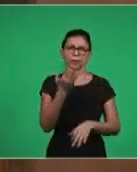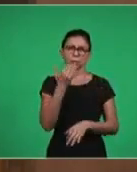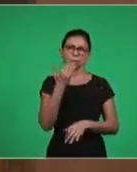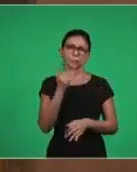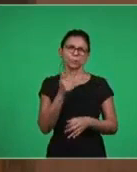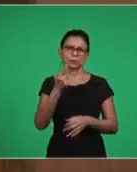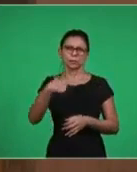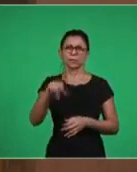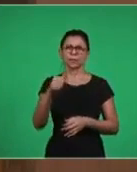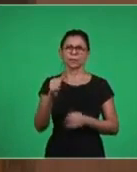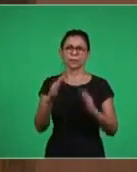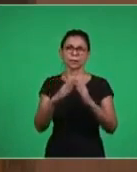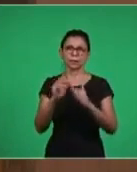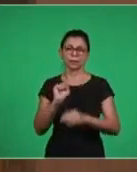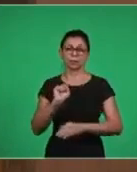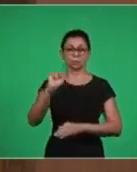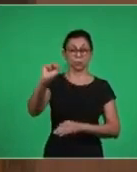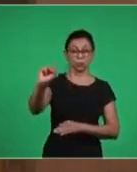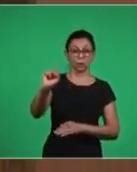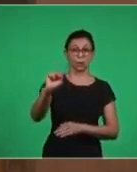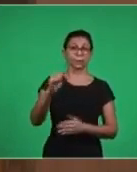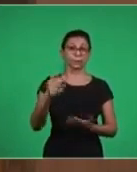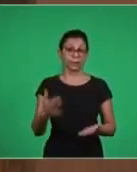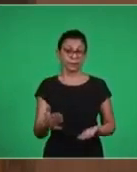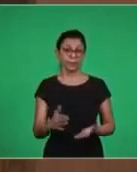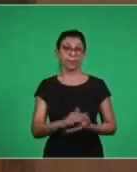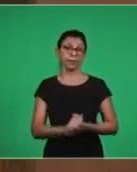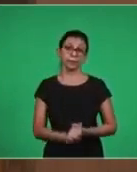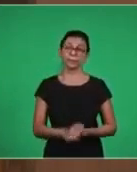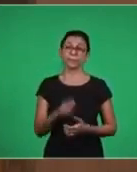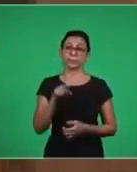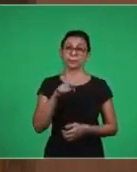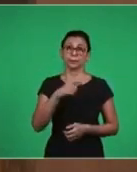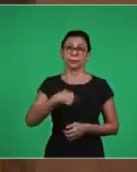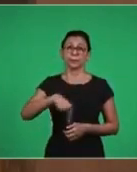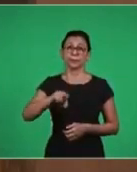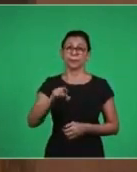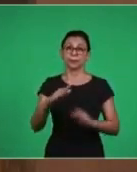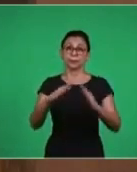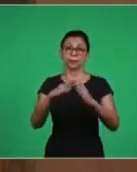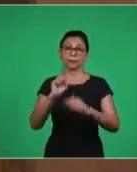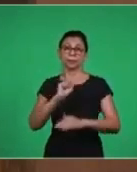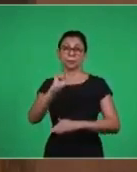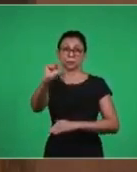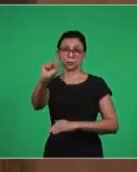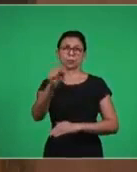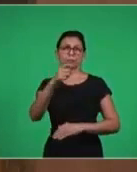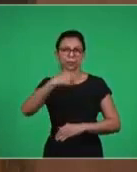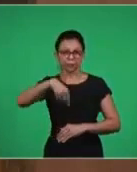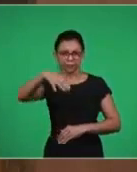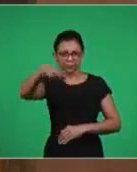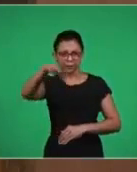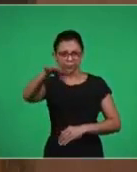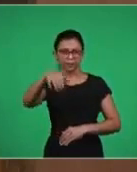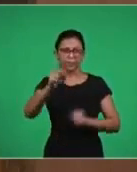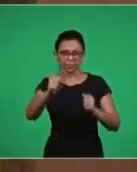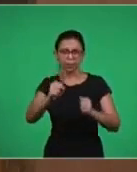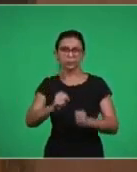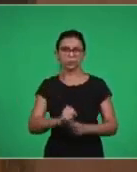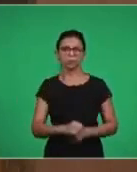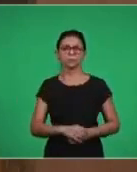dinner another day. Go to the house of your mother-in-law, because on the first, you want to